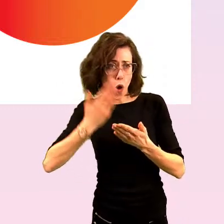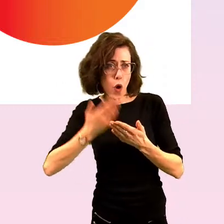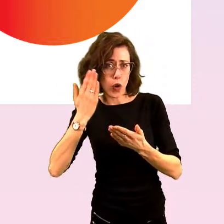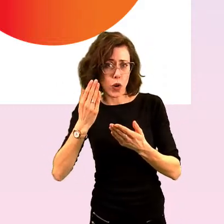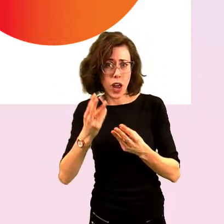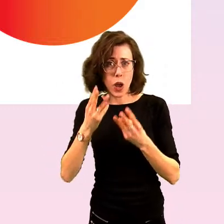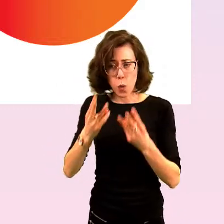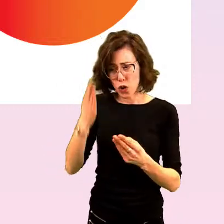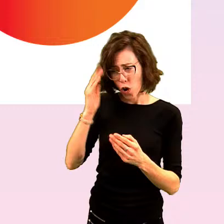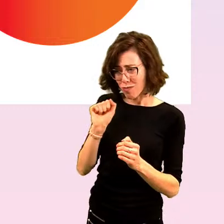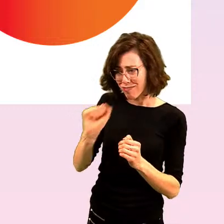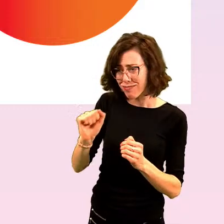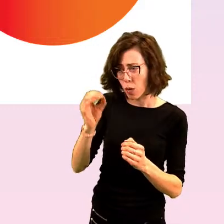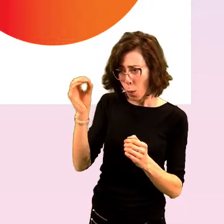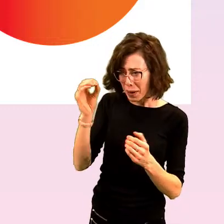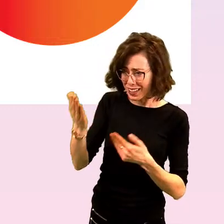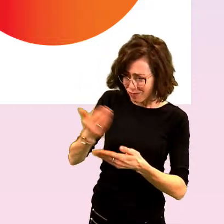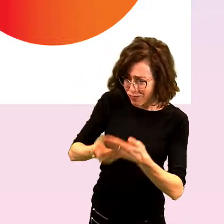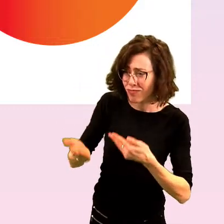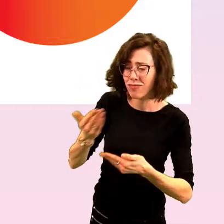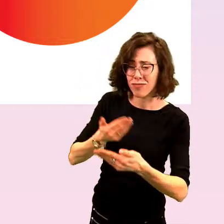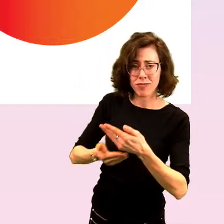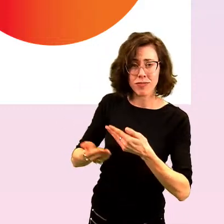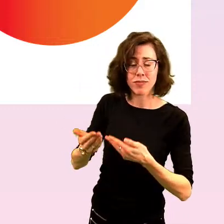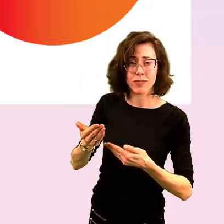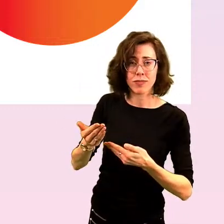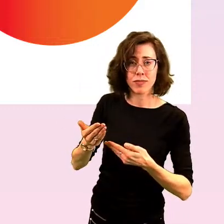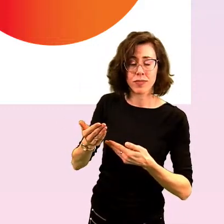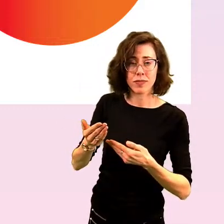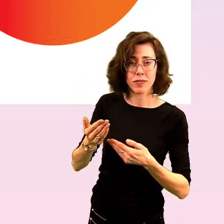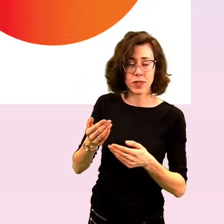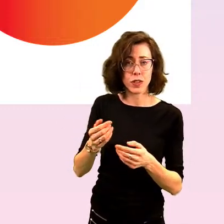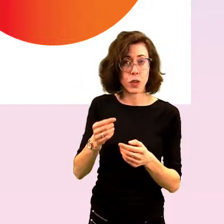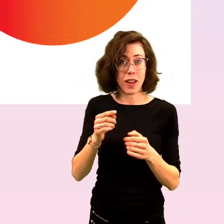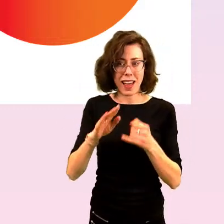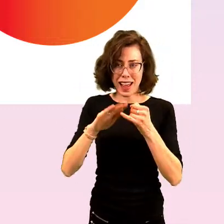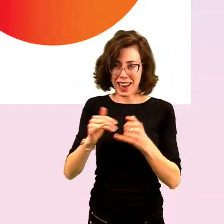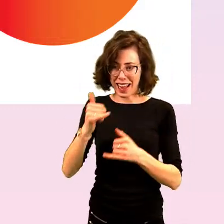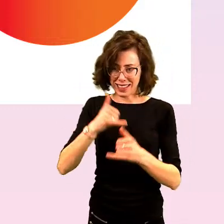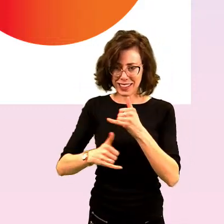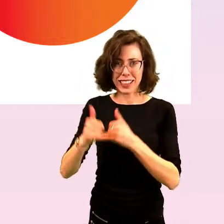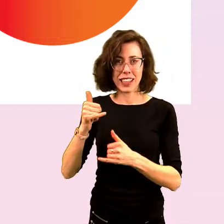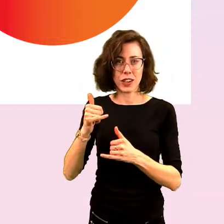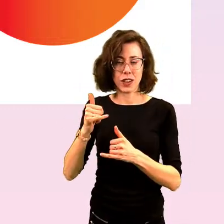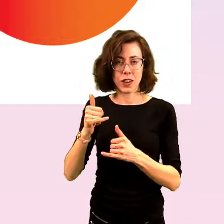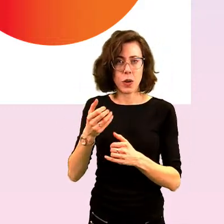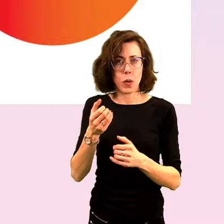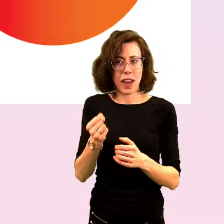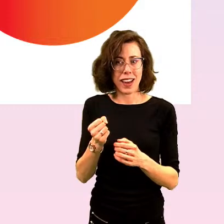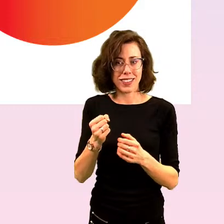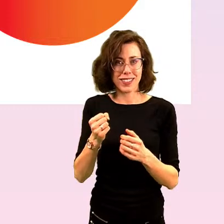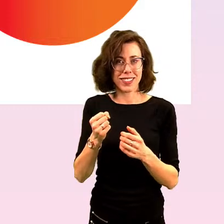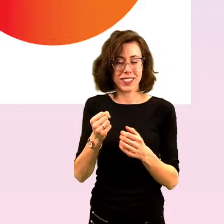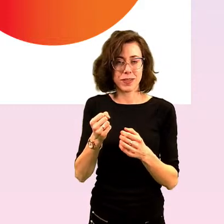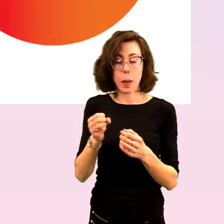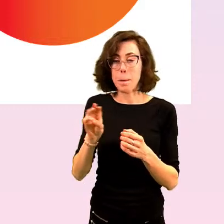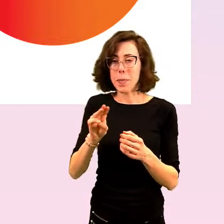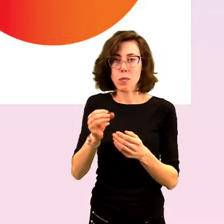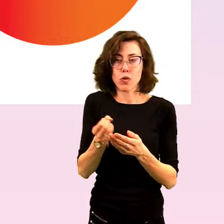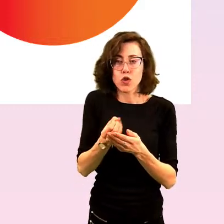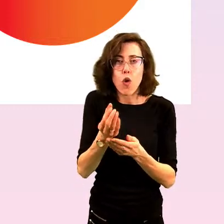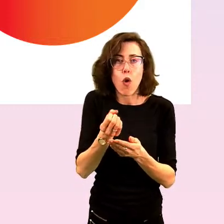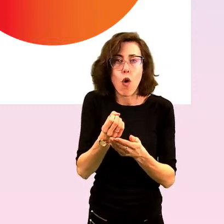end of last year that showcases 10 different learners telling their stories of why they chose further education and training. And I would